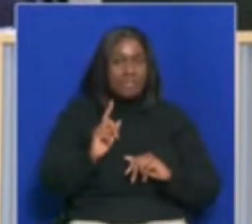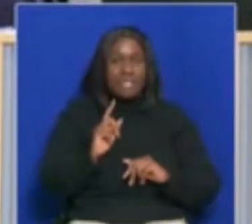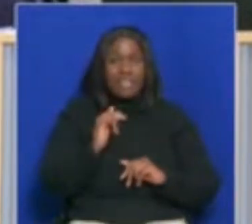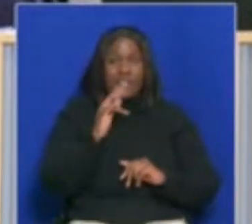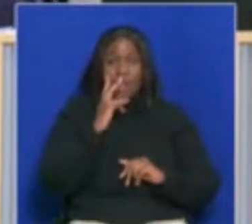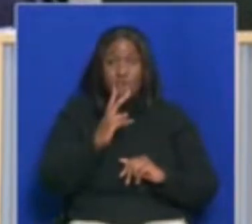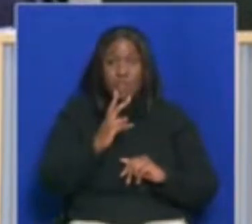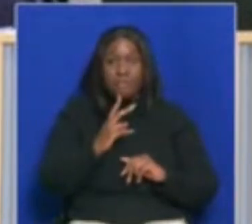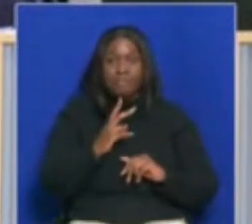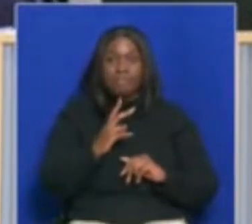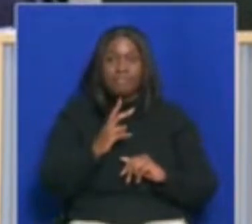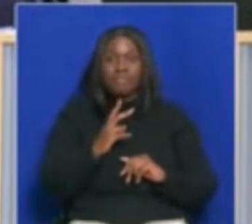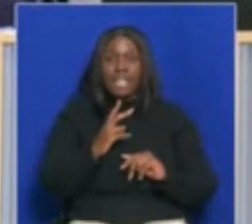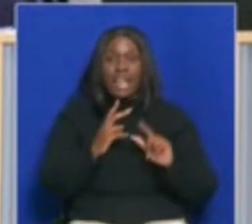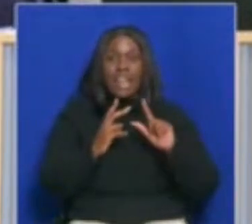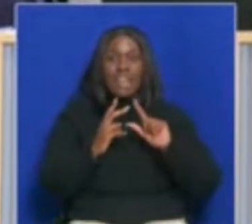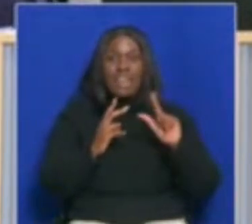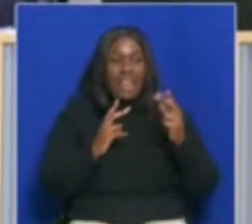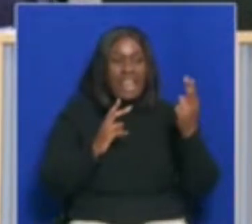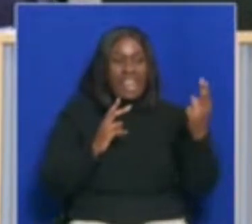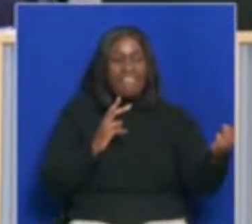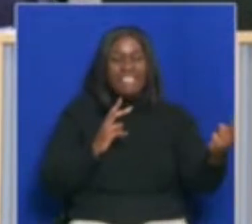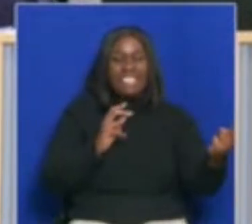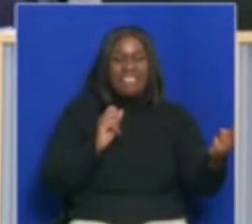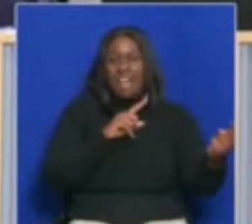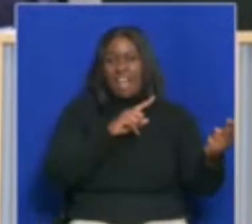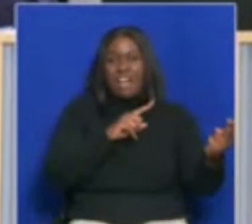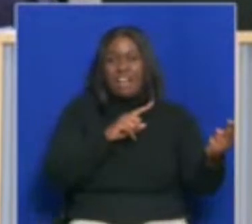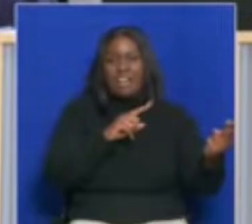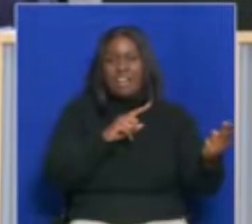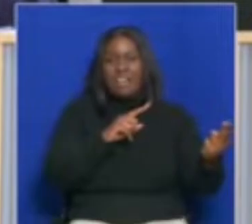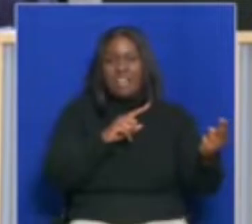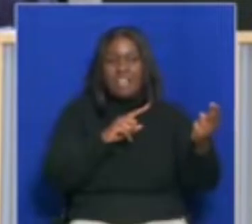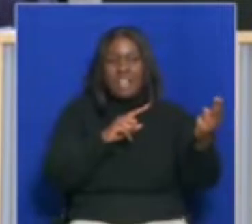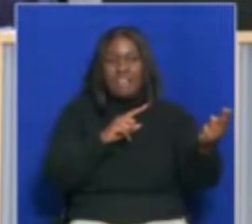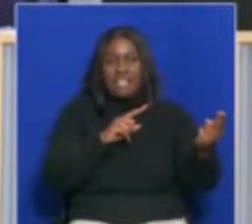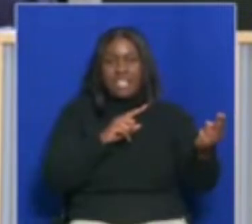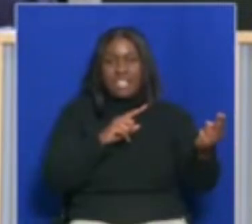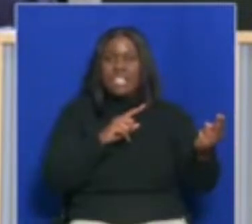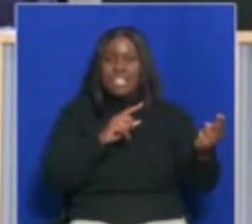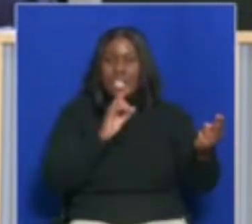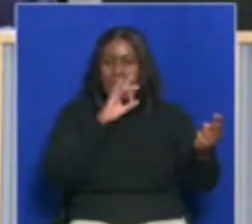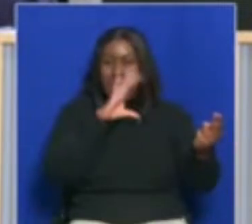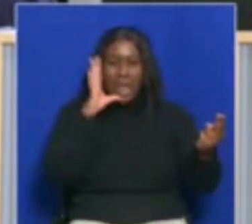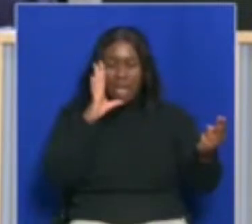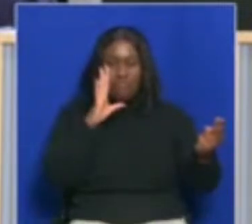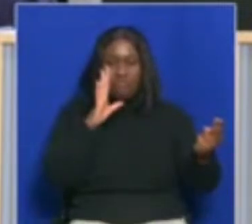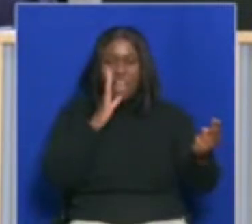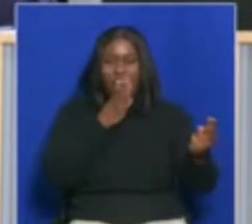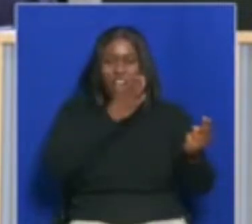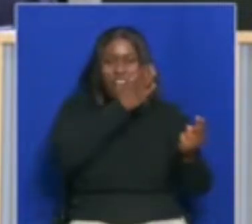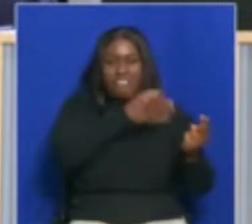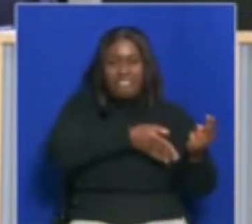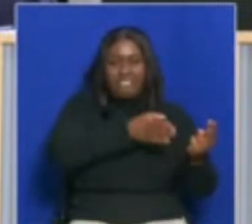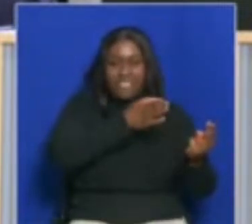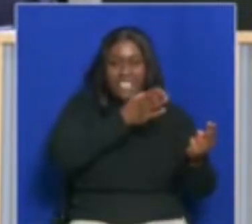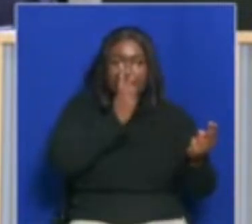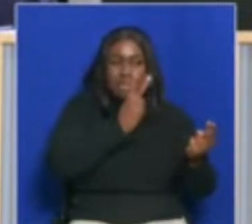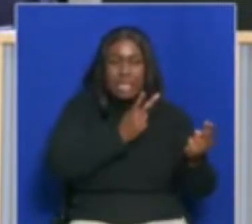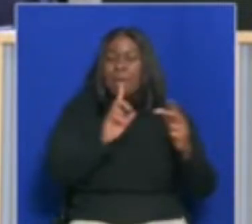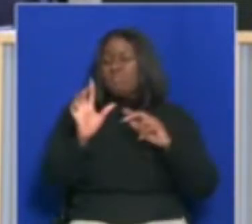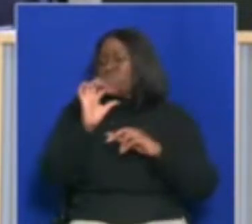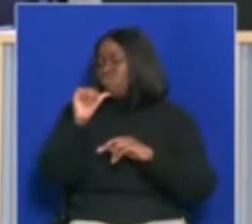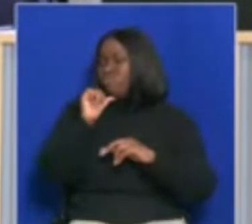left, the one showing partly on the picture. But anyway, okay, that was the one